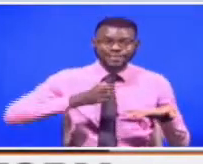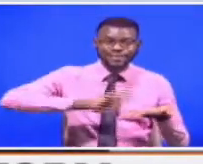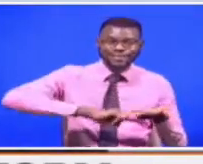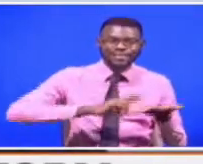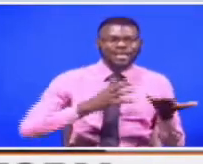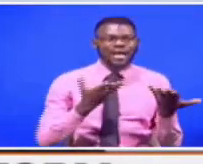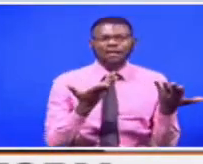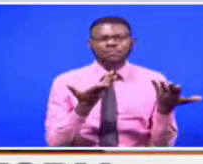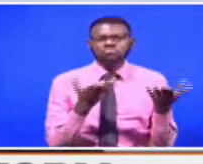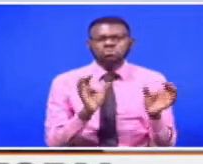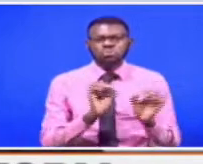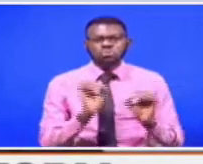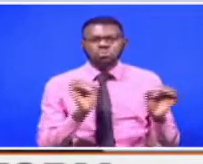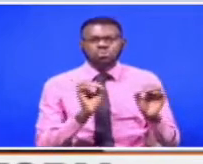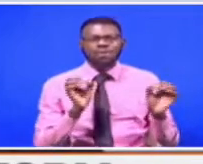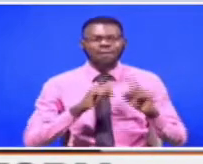them.